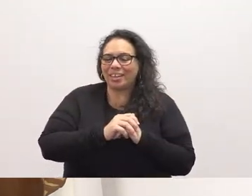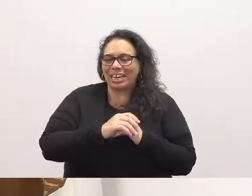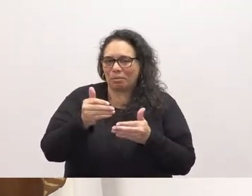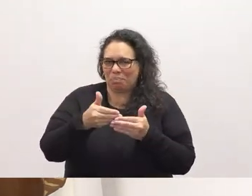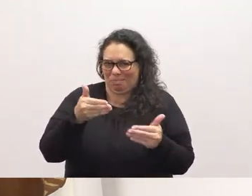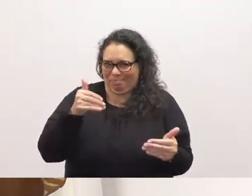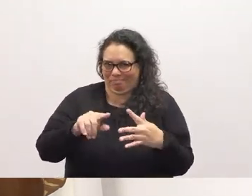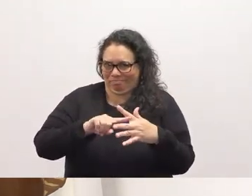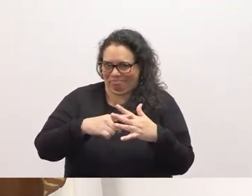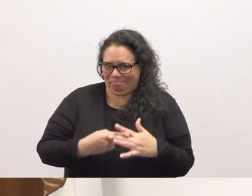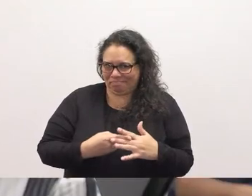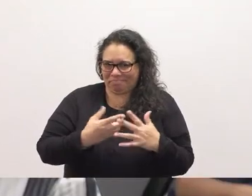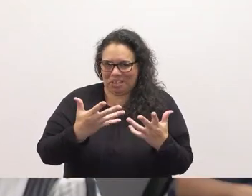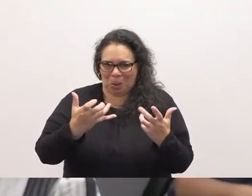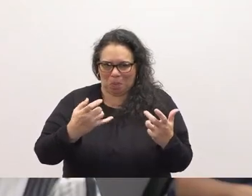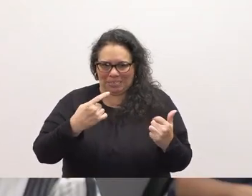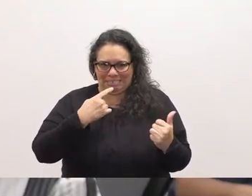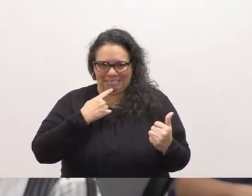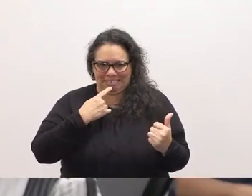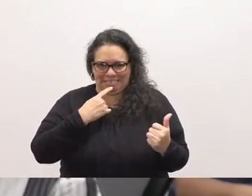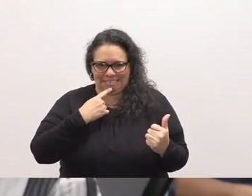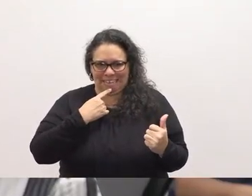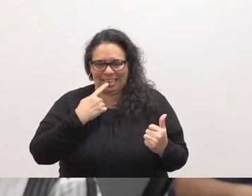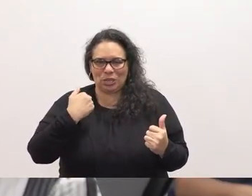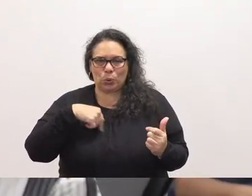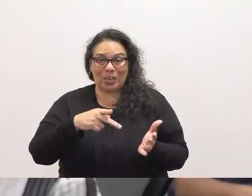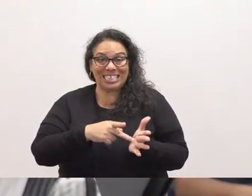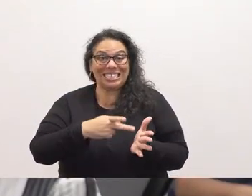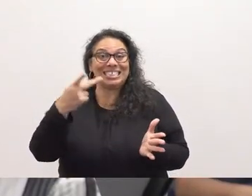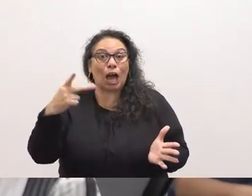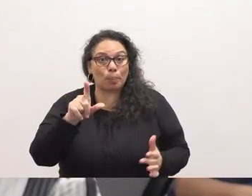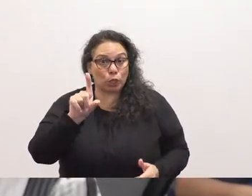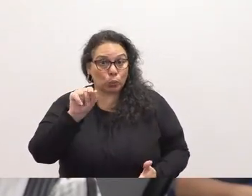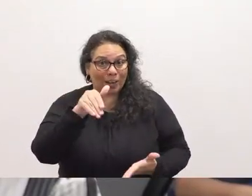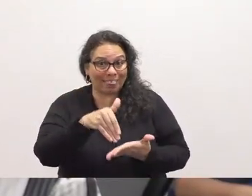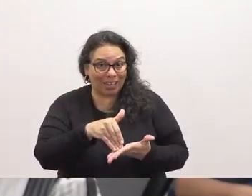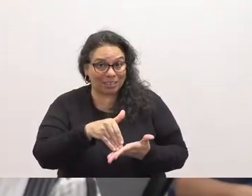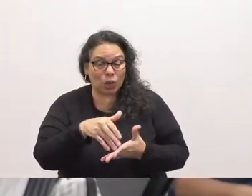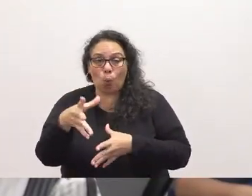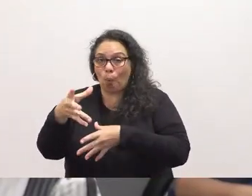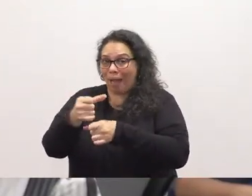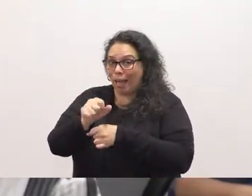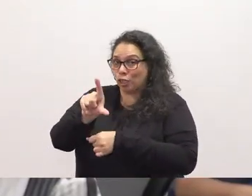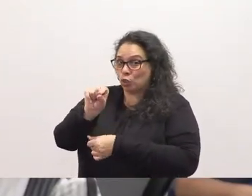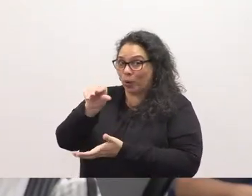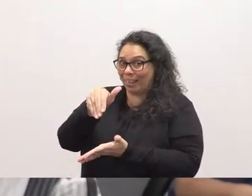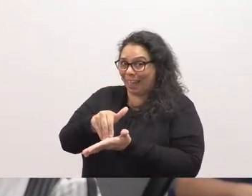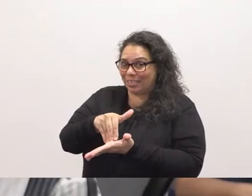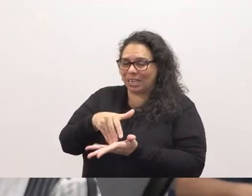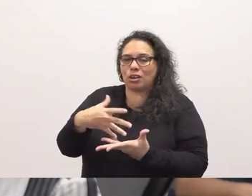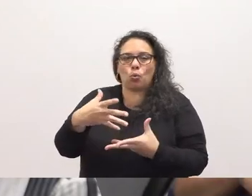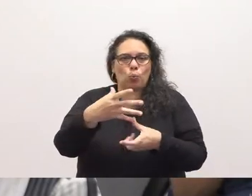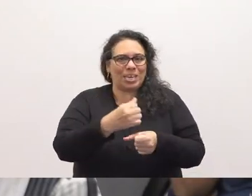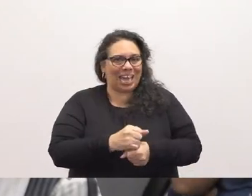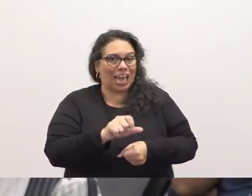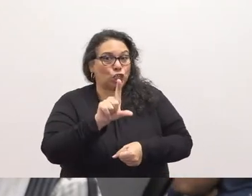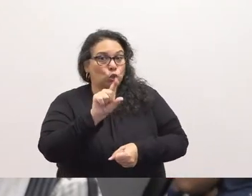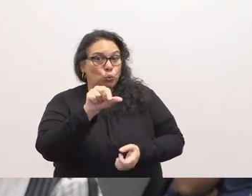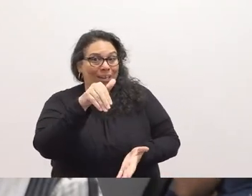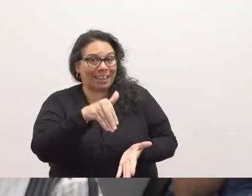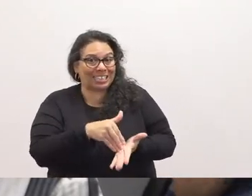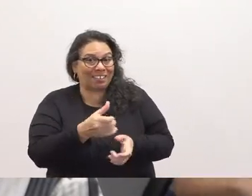Before I start, what I'd like to say is we doubled that 20, so we got the 20, and we've secured an additional 20 for the next year.